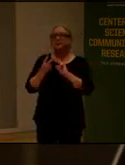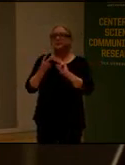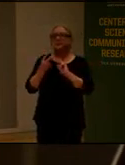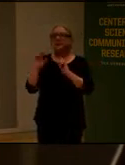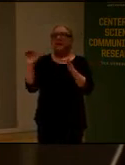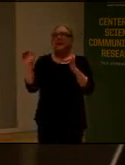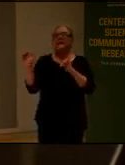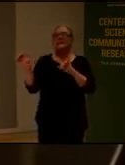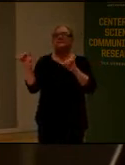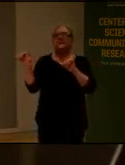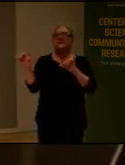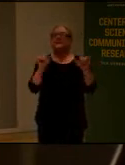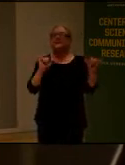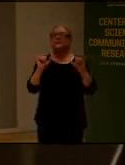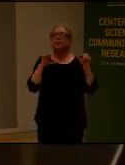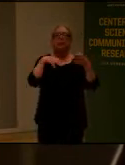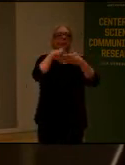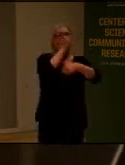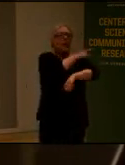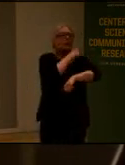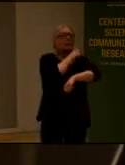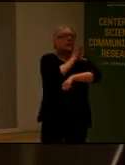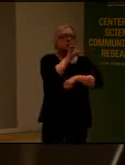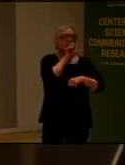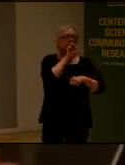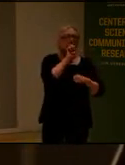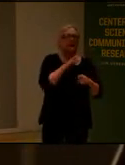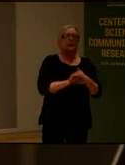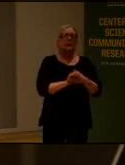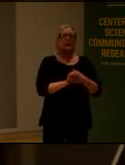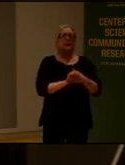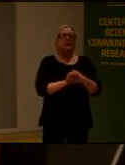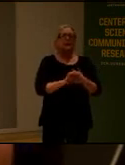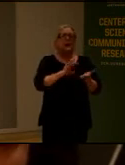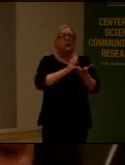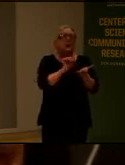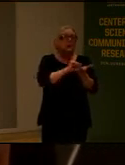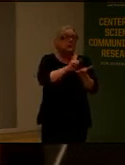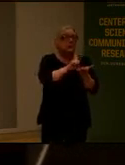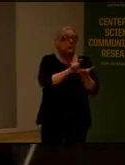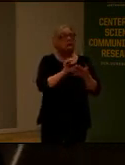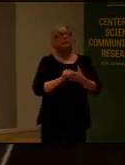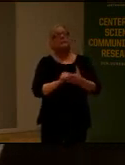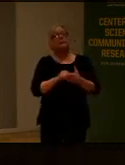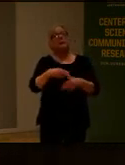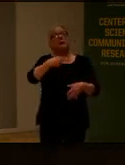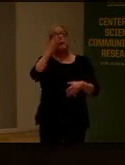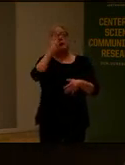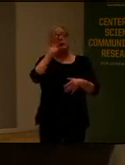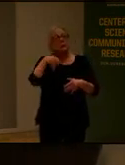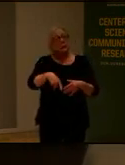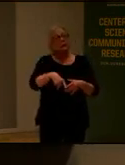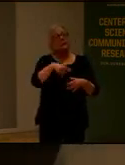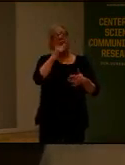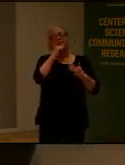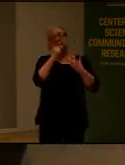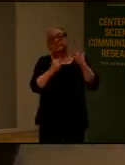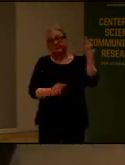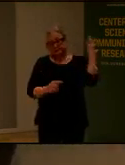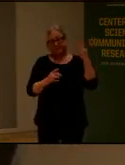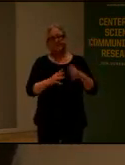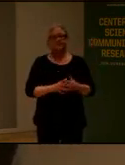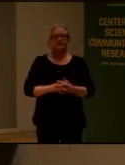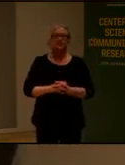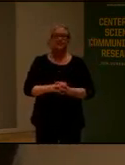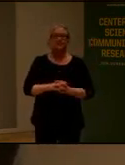similar to outpatient care, so refilling medications or talking about high blood pressure and other aspects. So